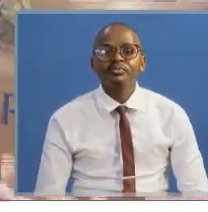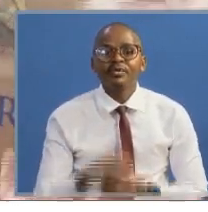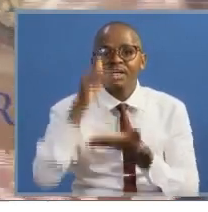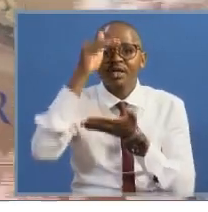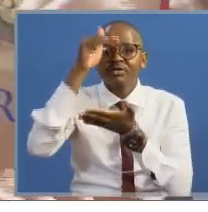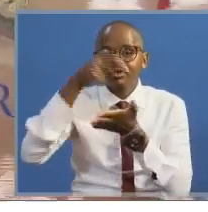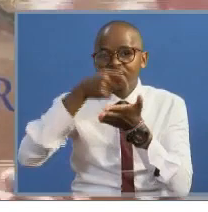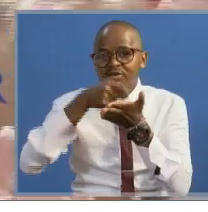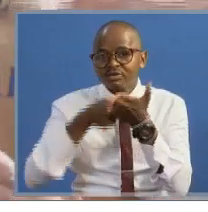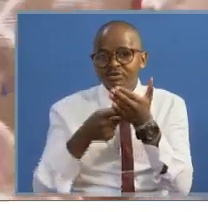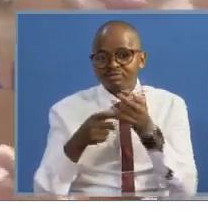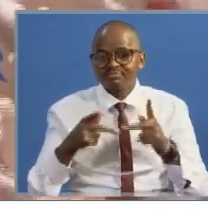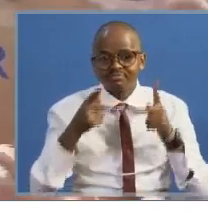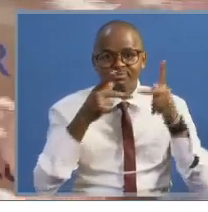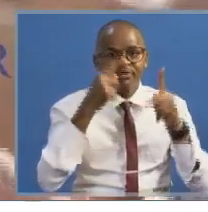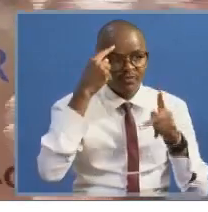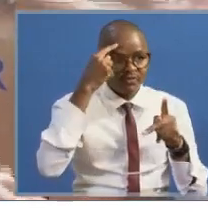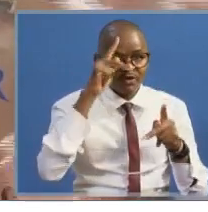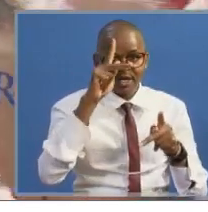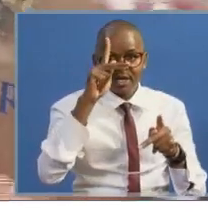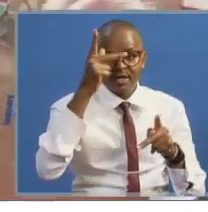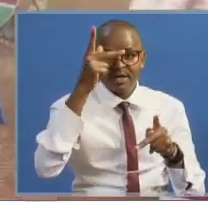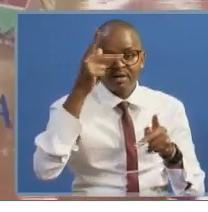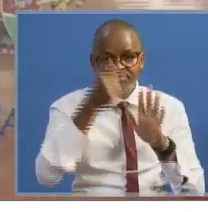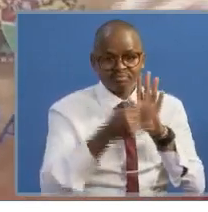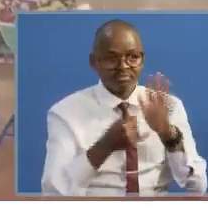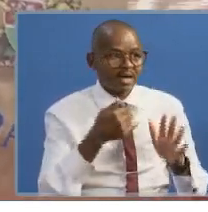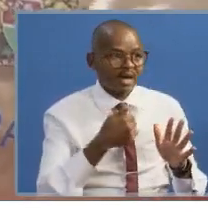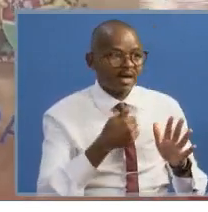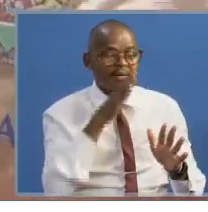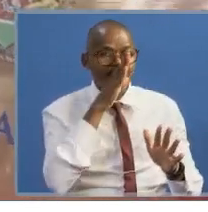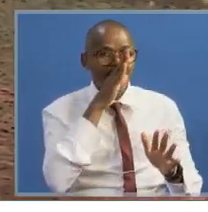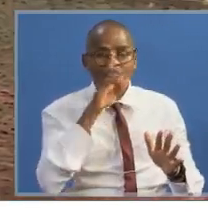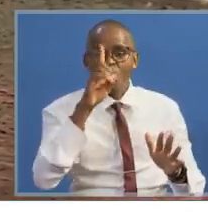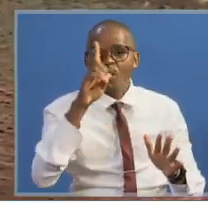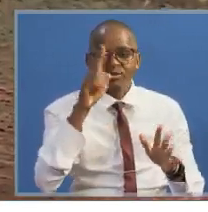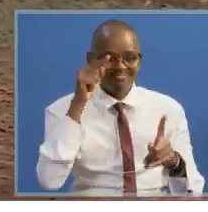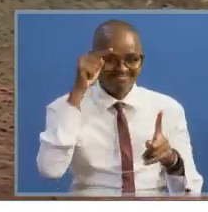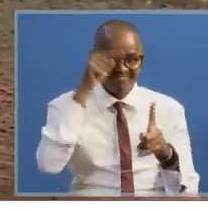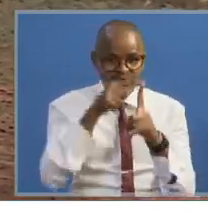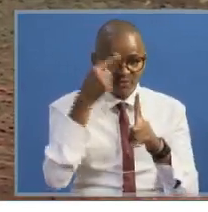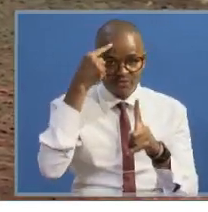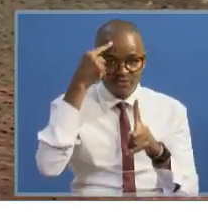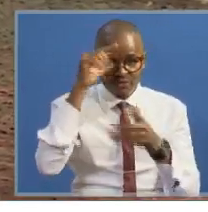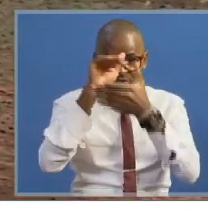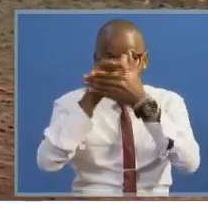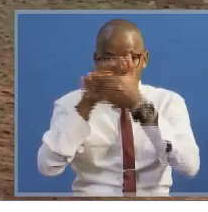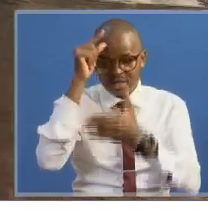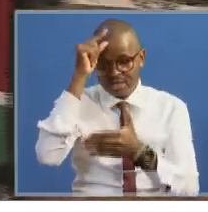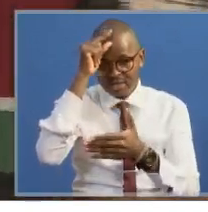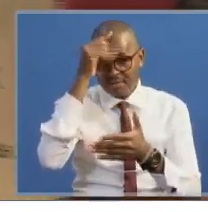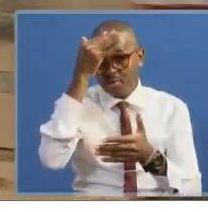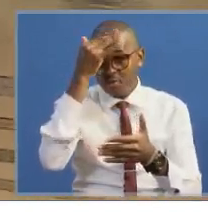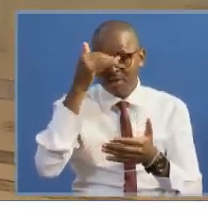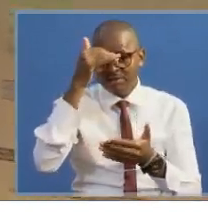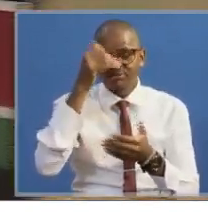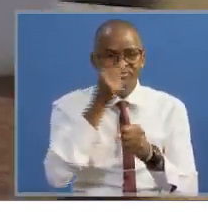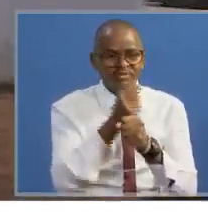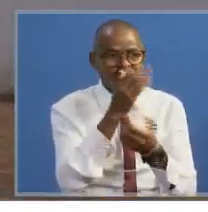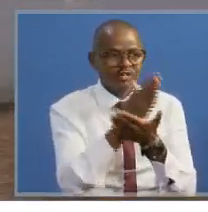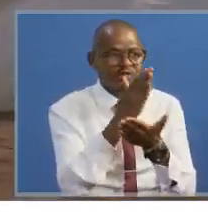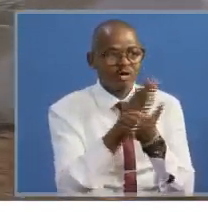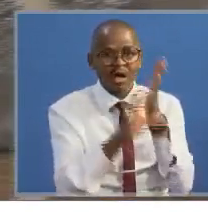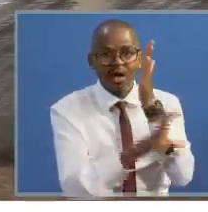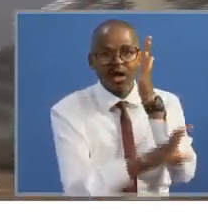Reducing the cost of production for Kenyan manufacturers has been one of the goals of the Jubilee government in attempts to ensure that the